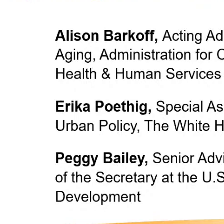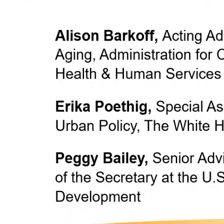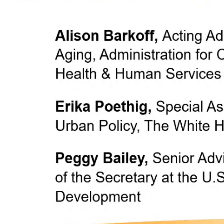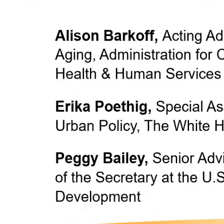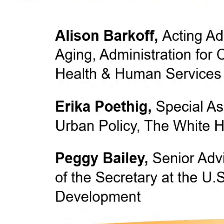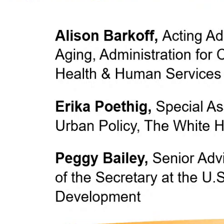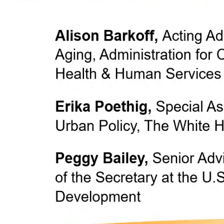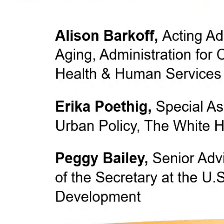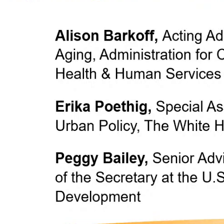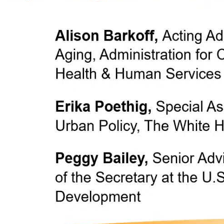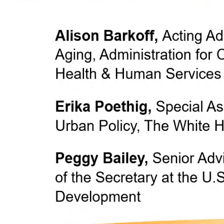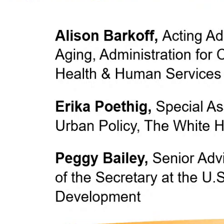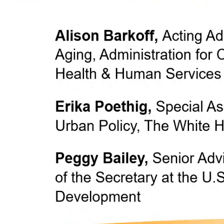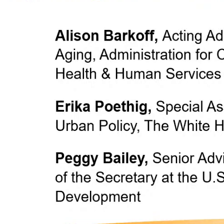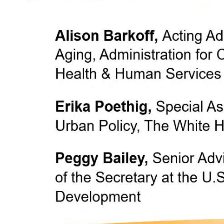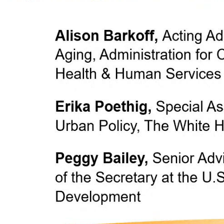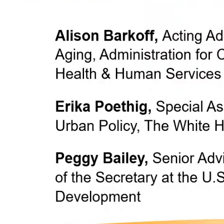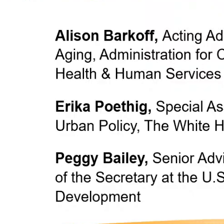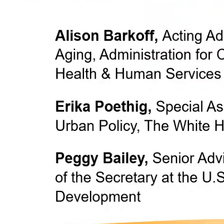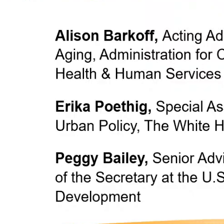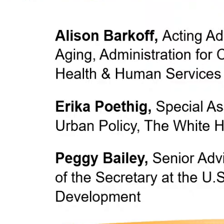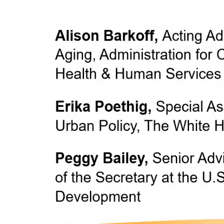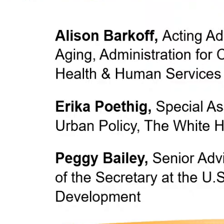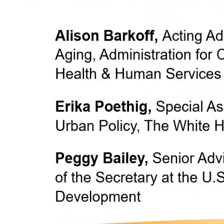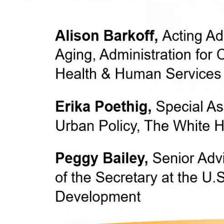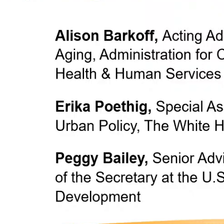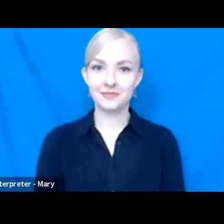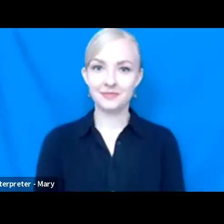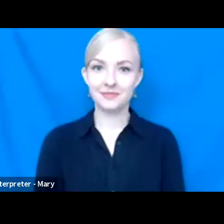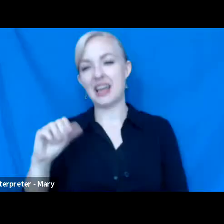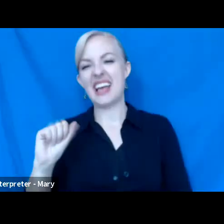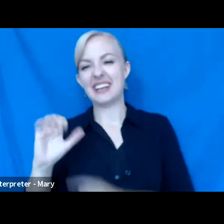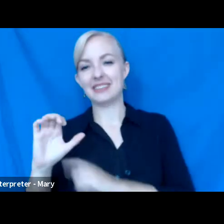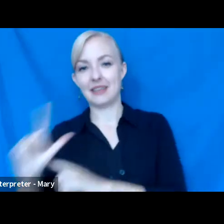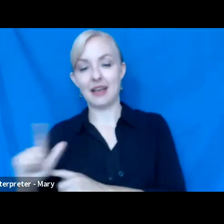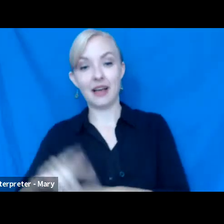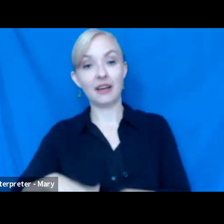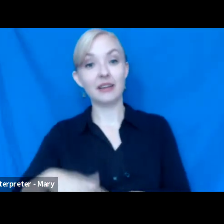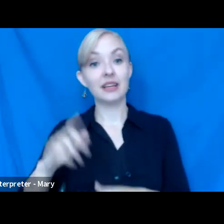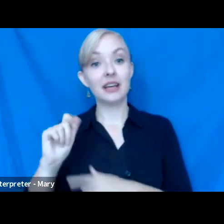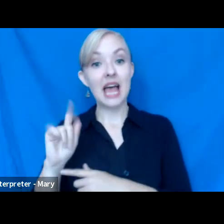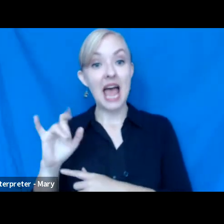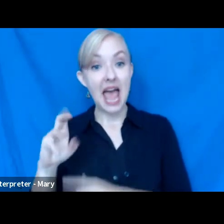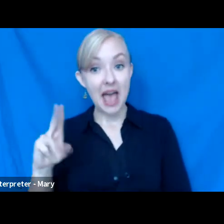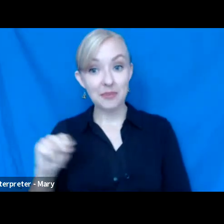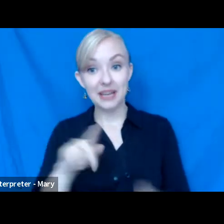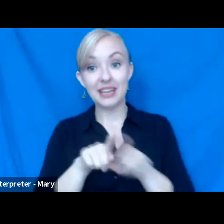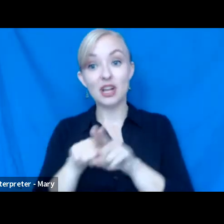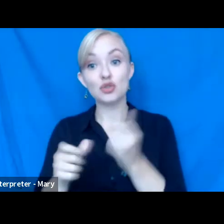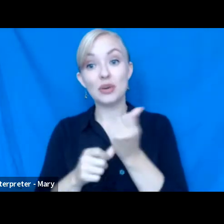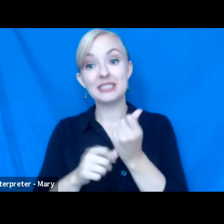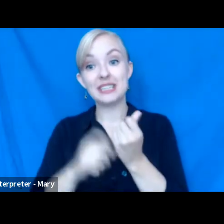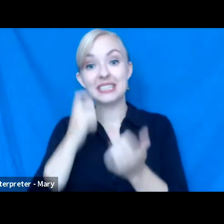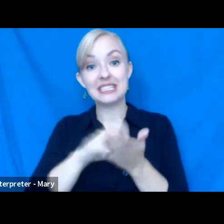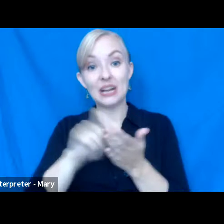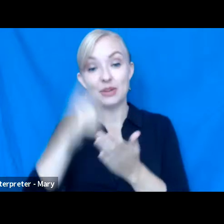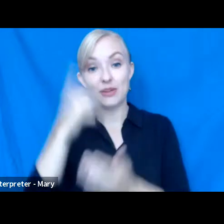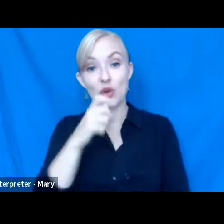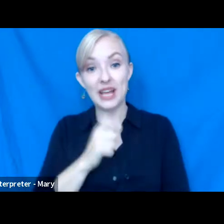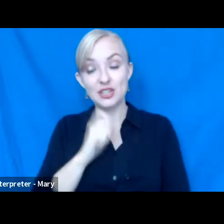pleasure to introduce our Administration for Community Living Acting Administrator and Assistant Secretary for Aging,